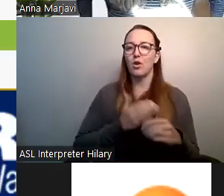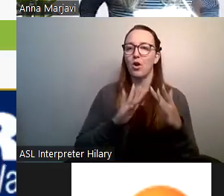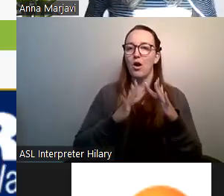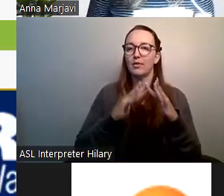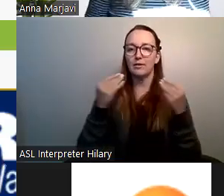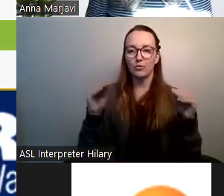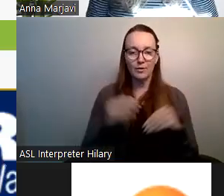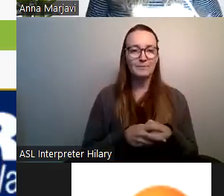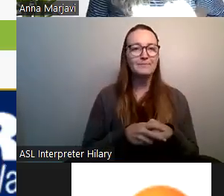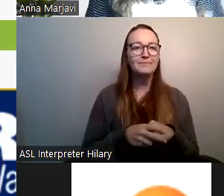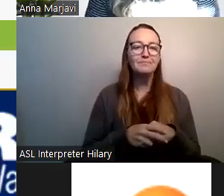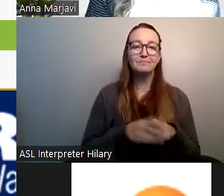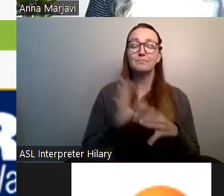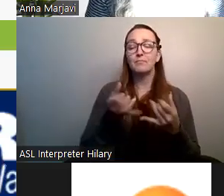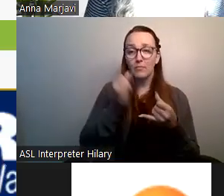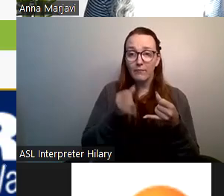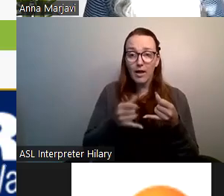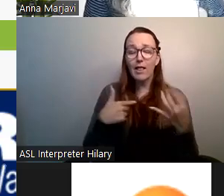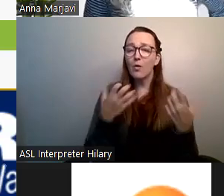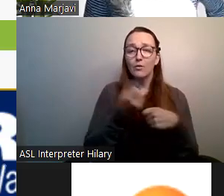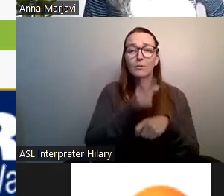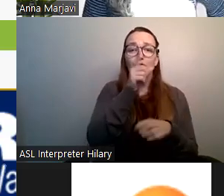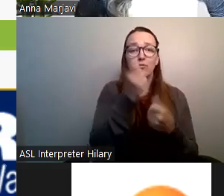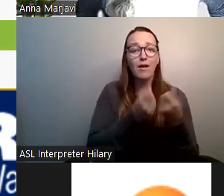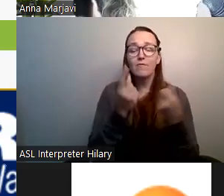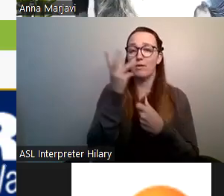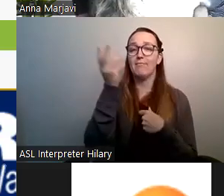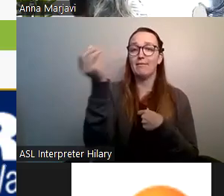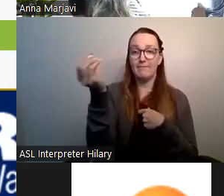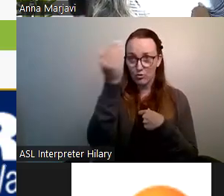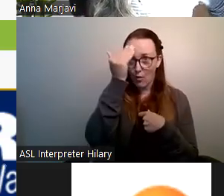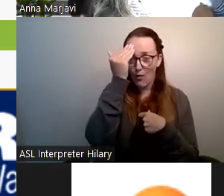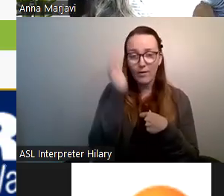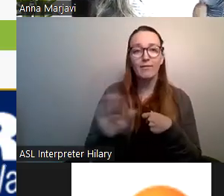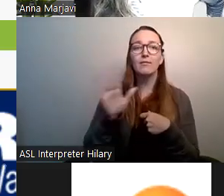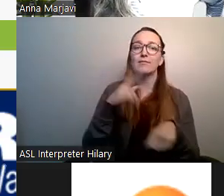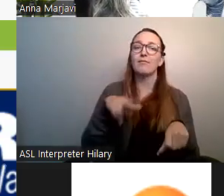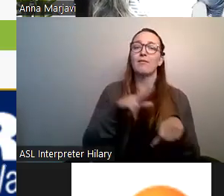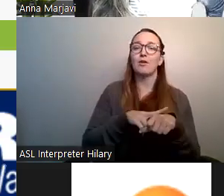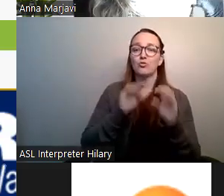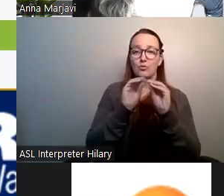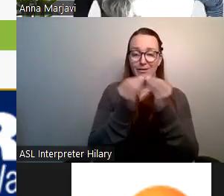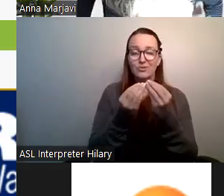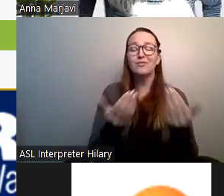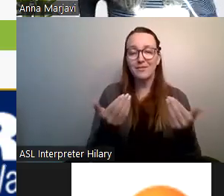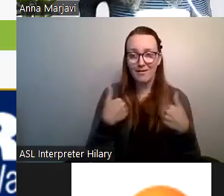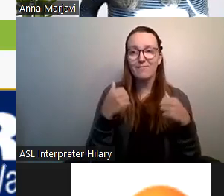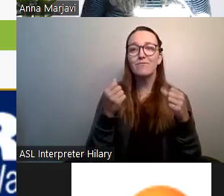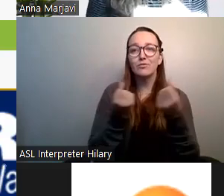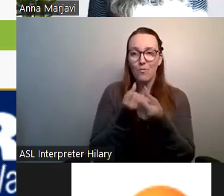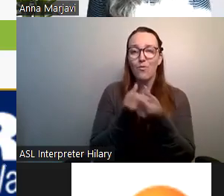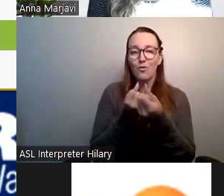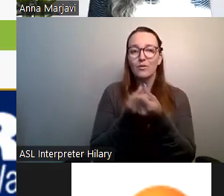then finally, I want to make sure everyone walks away knowing there are national organizations that can support you. The